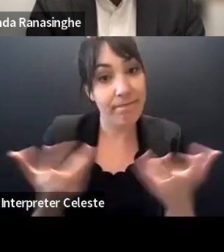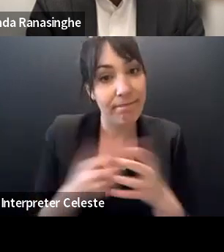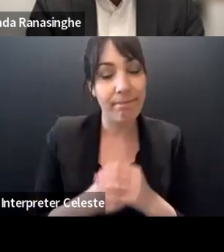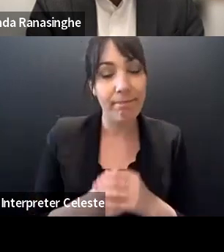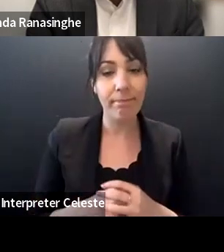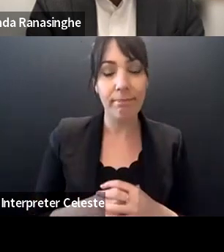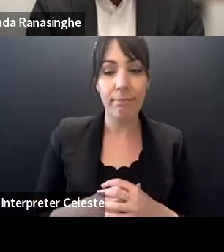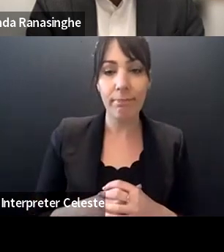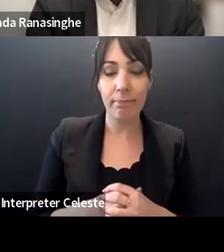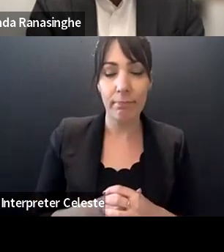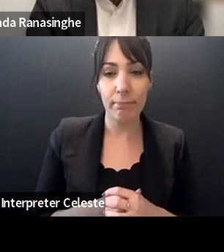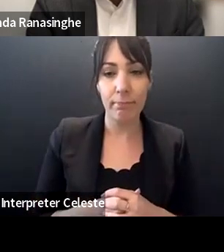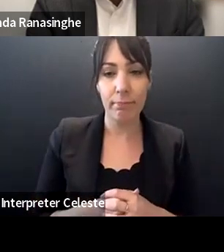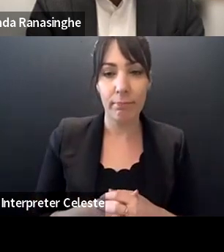well.